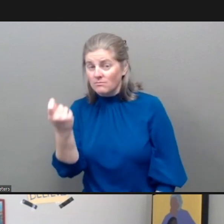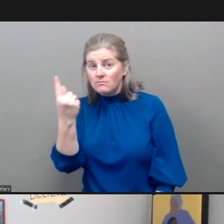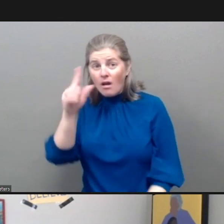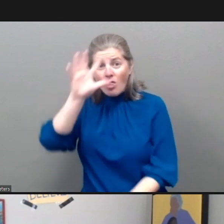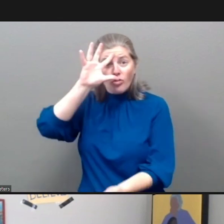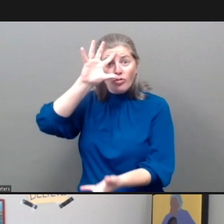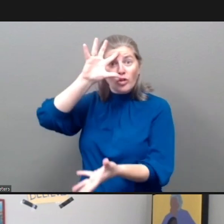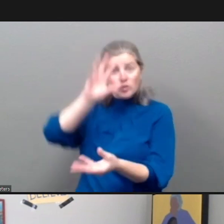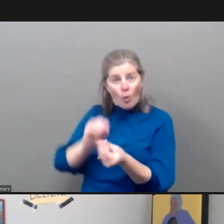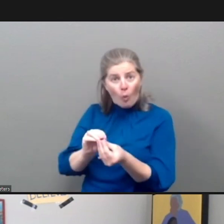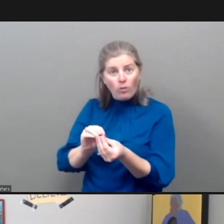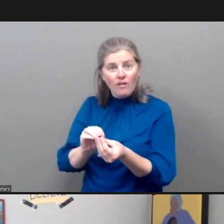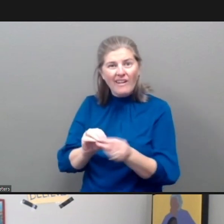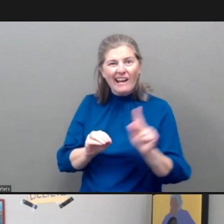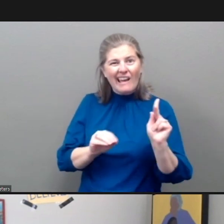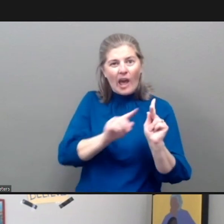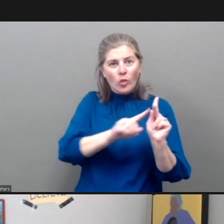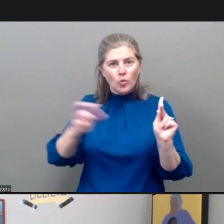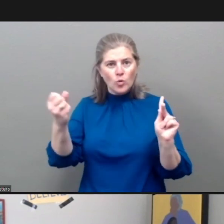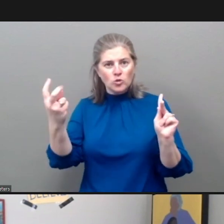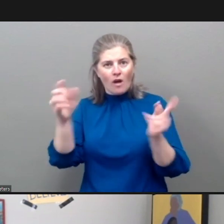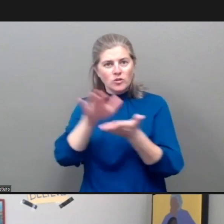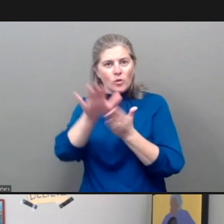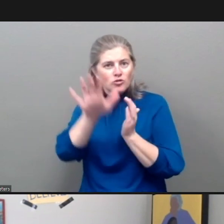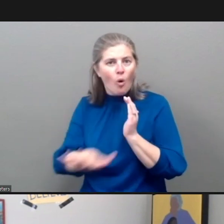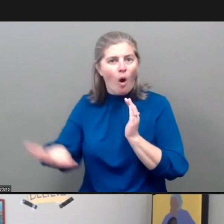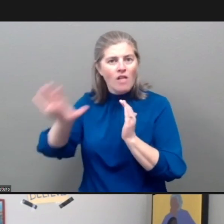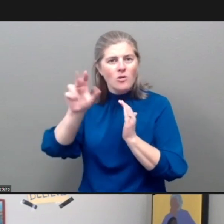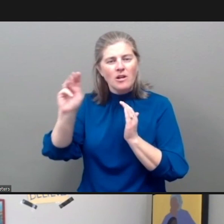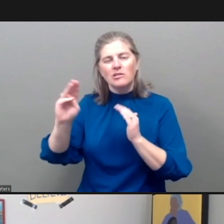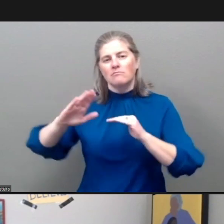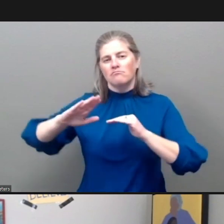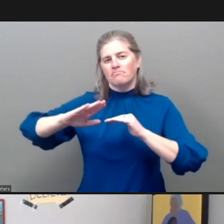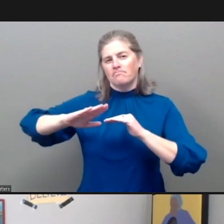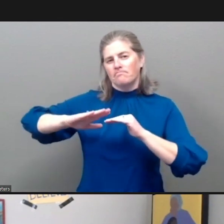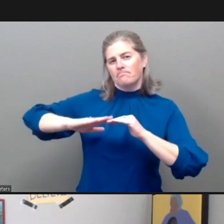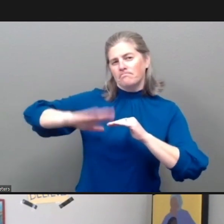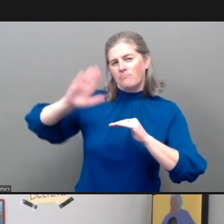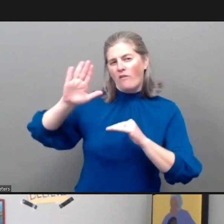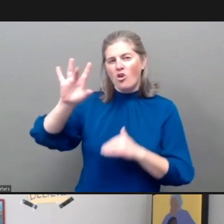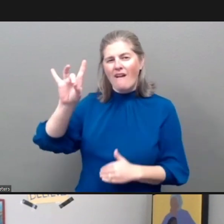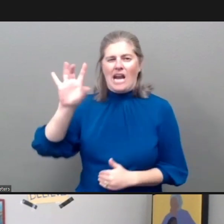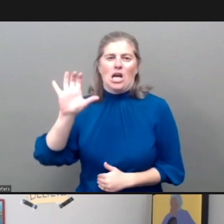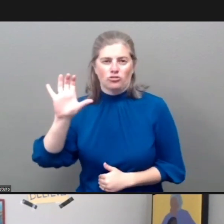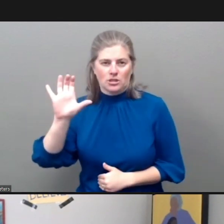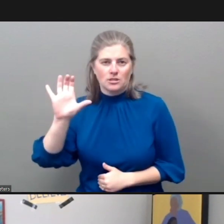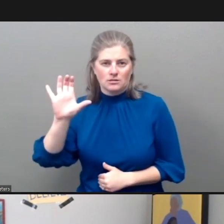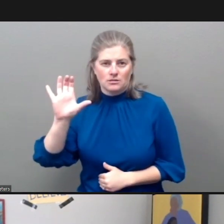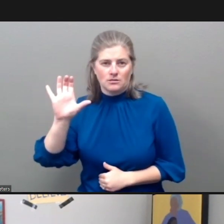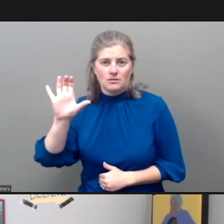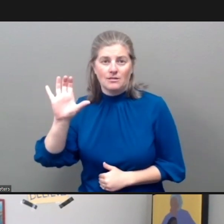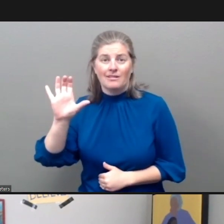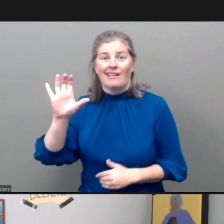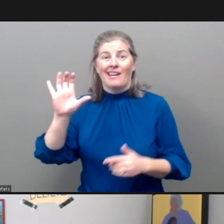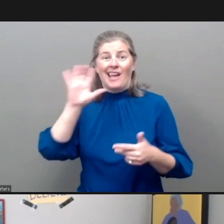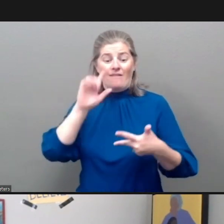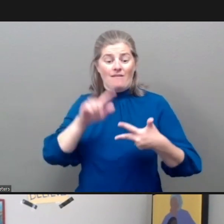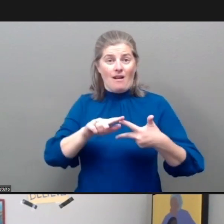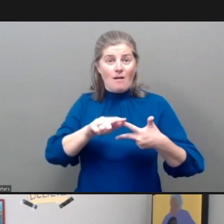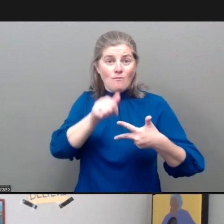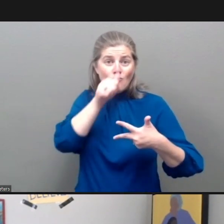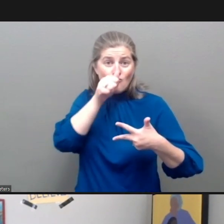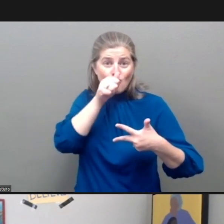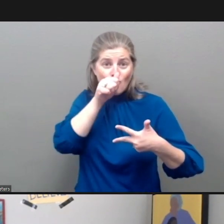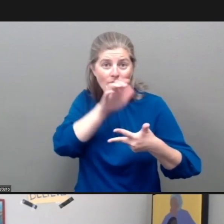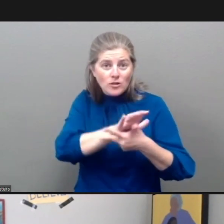of K through 12 schools across New Mexico is a little bit over 800. And then when you add in private schools and